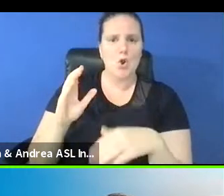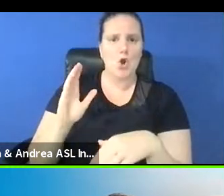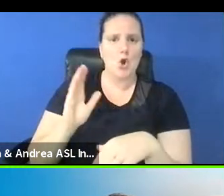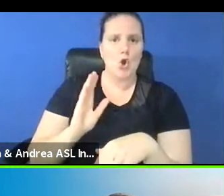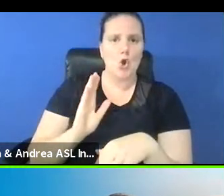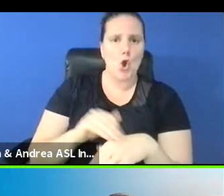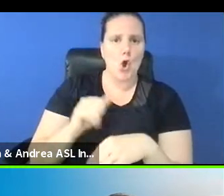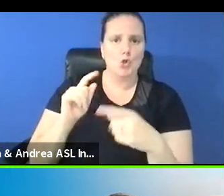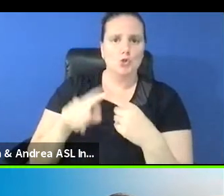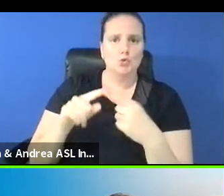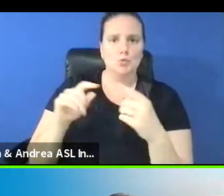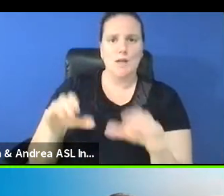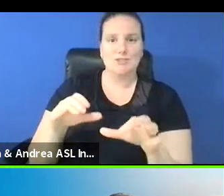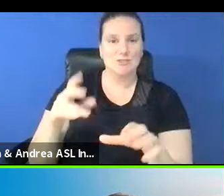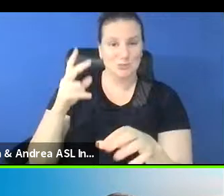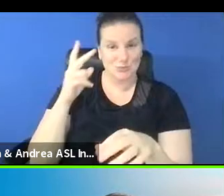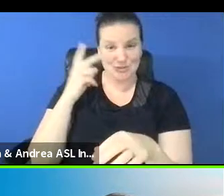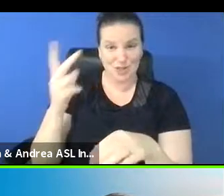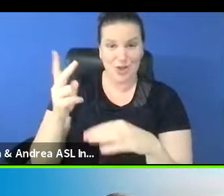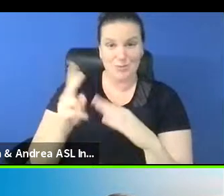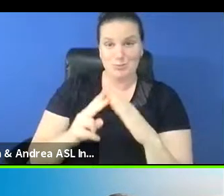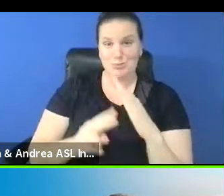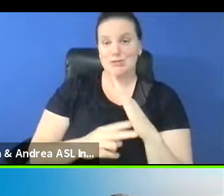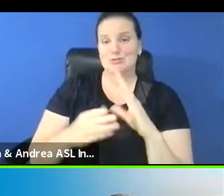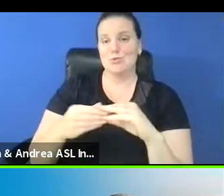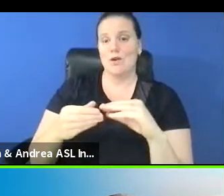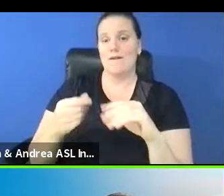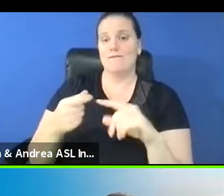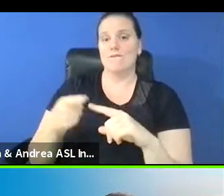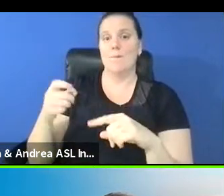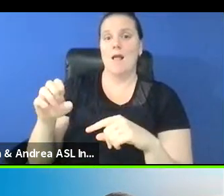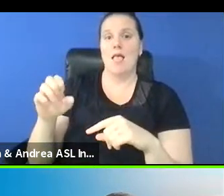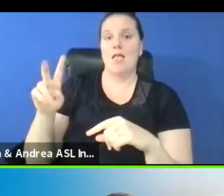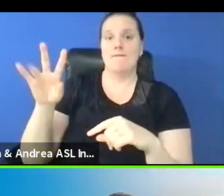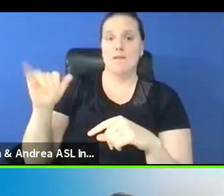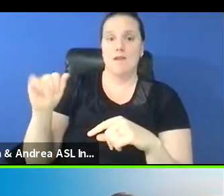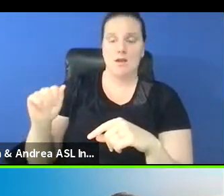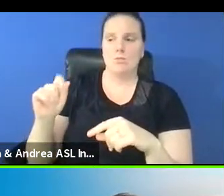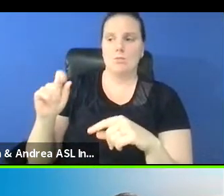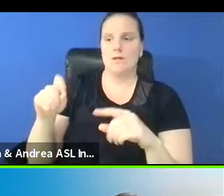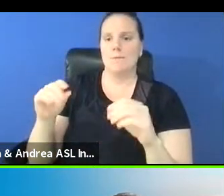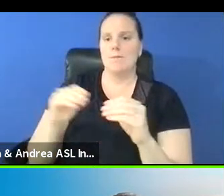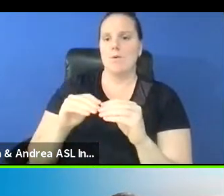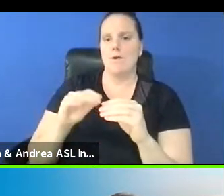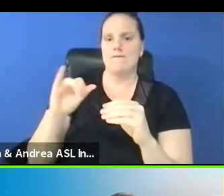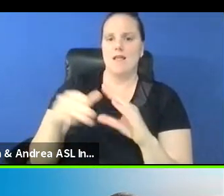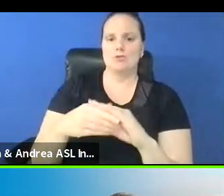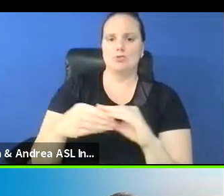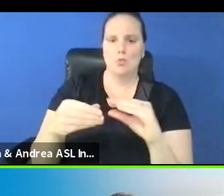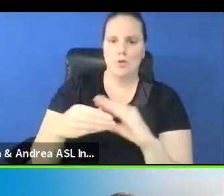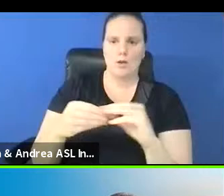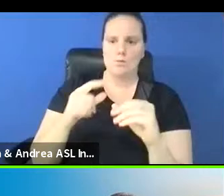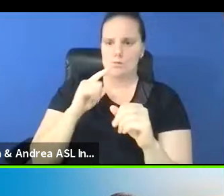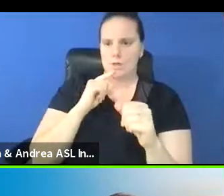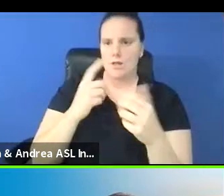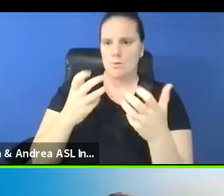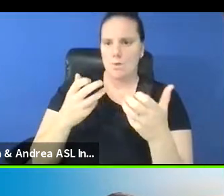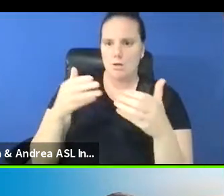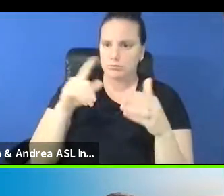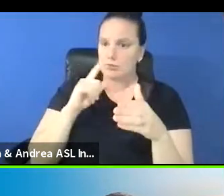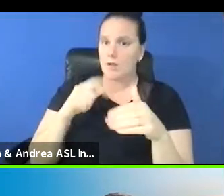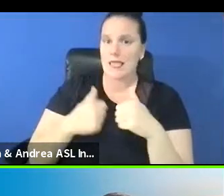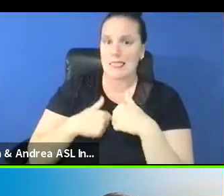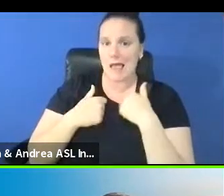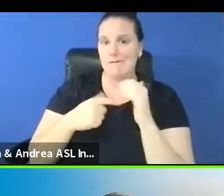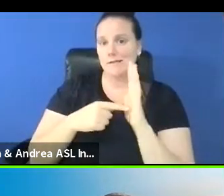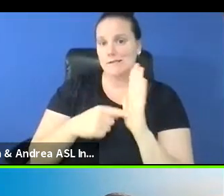did see the video of the bridge story from Elvia. We need some more of those stories. We really are looking for real life